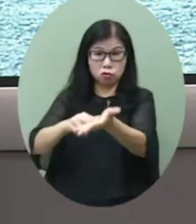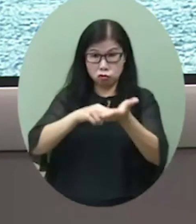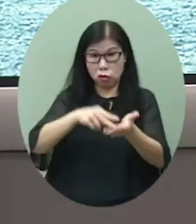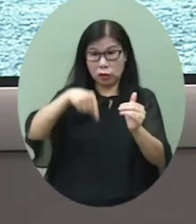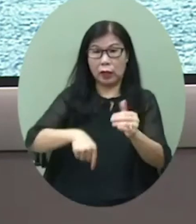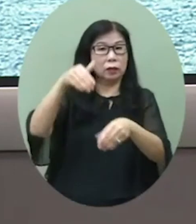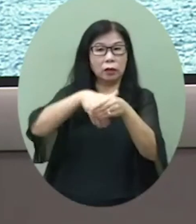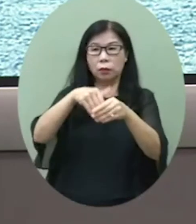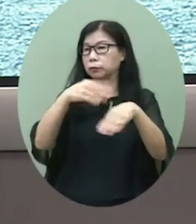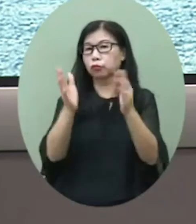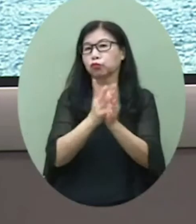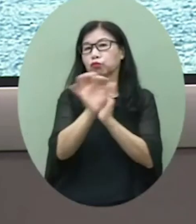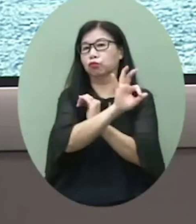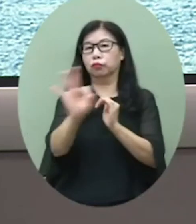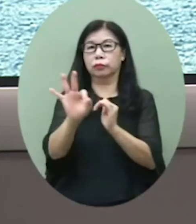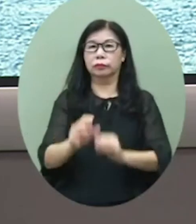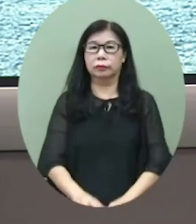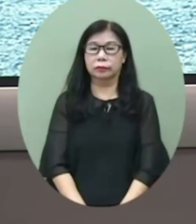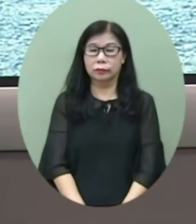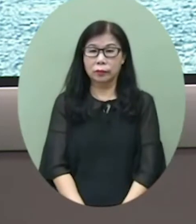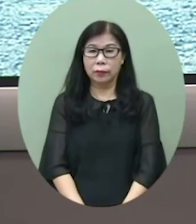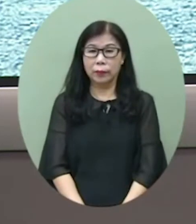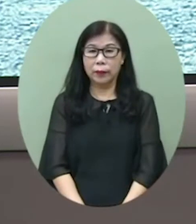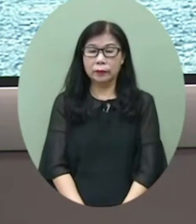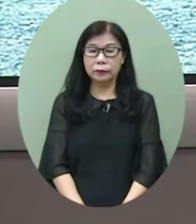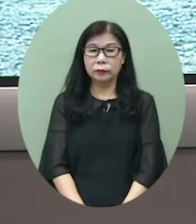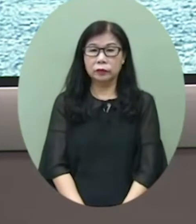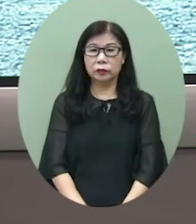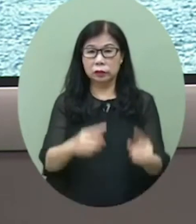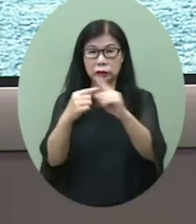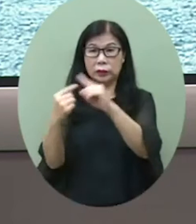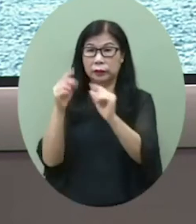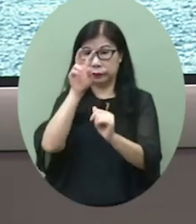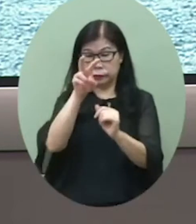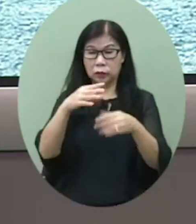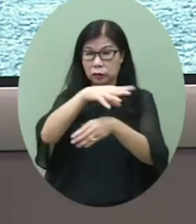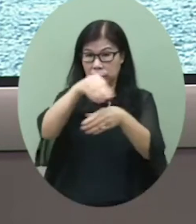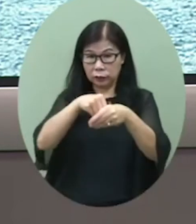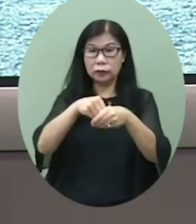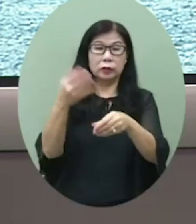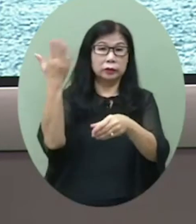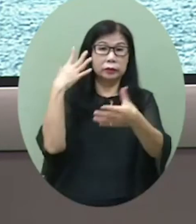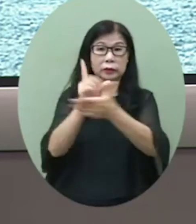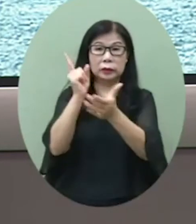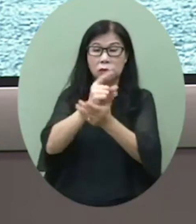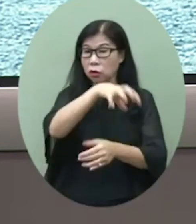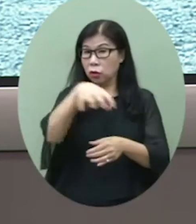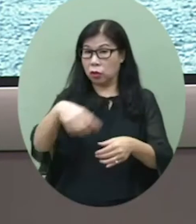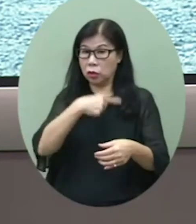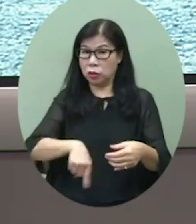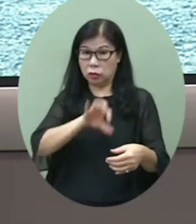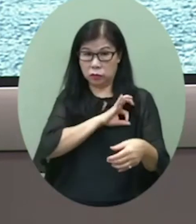to cast their votes. We don't have electronic polling, and we don't have postal polling, and so on. Now, this is what